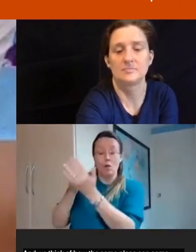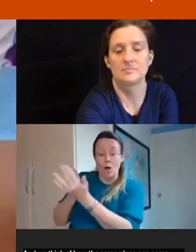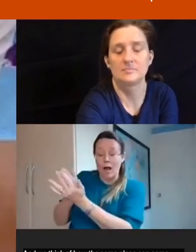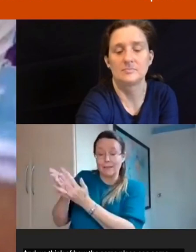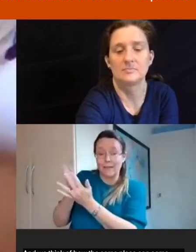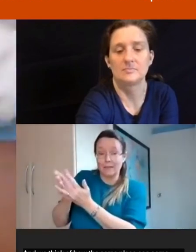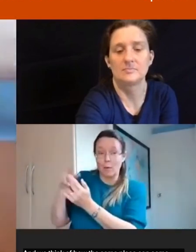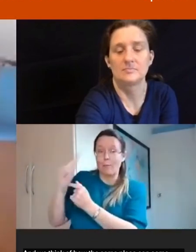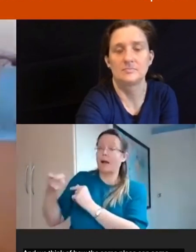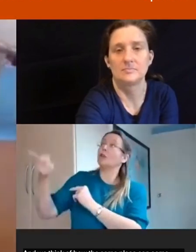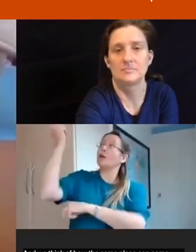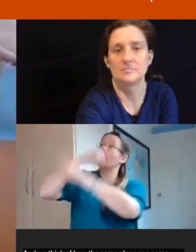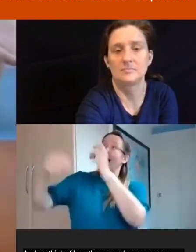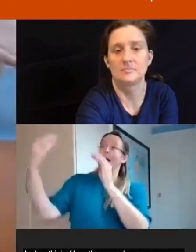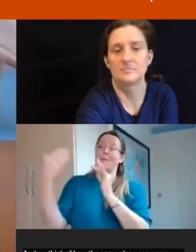us.